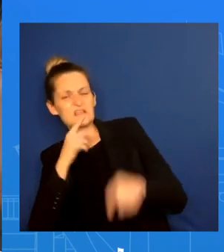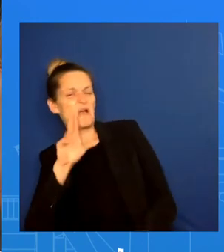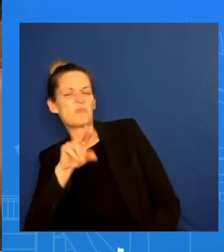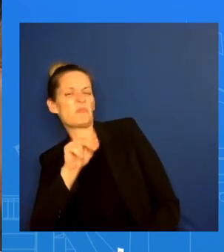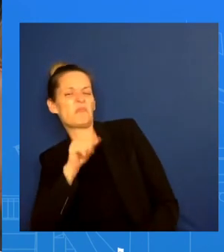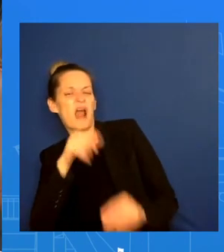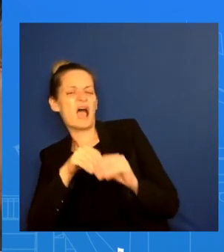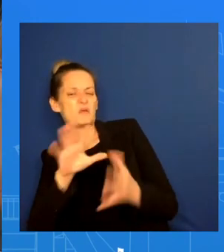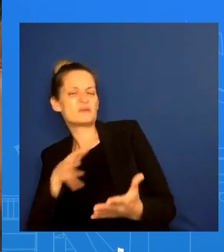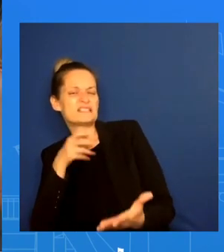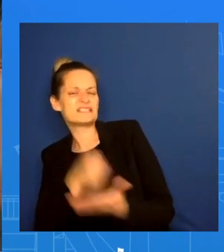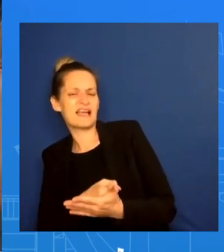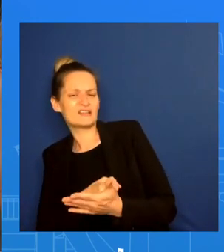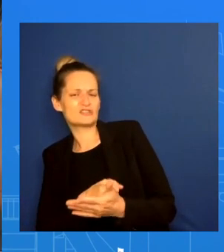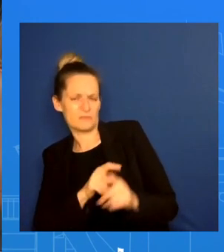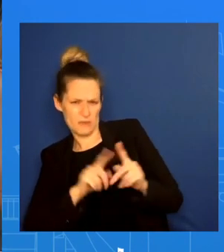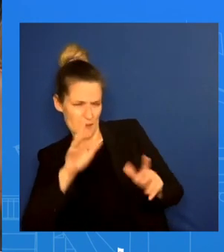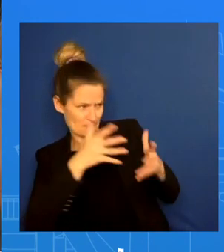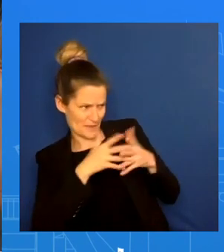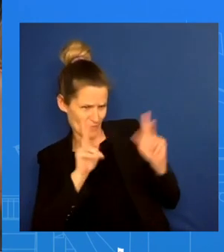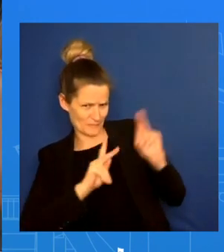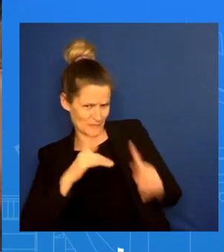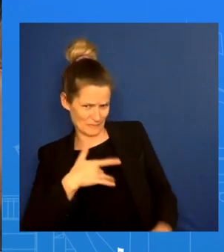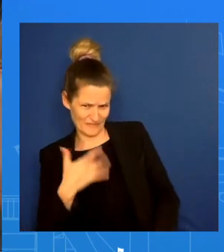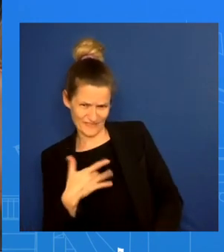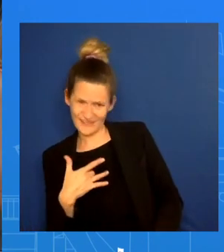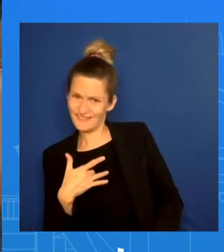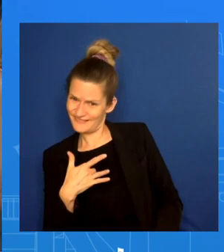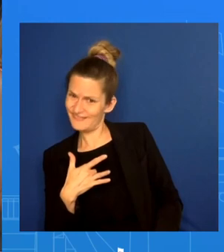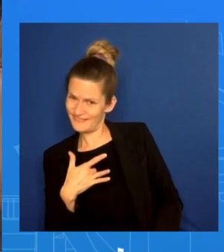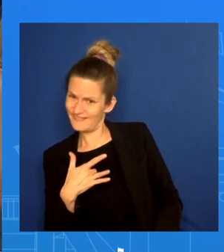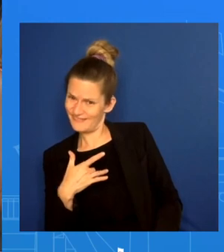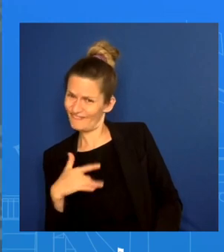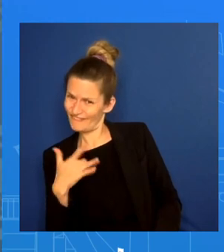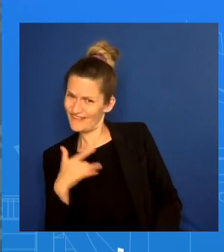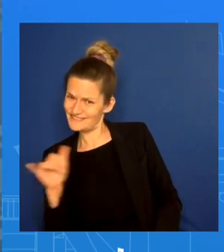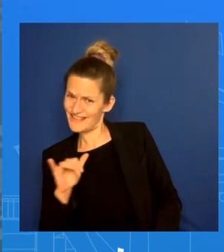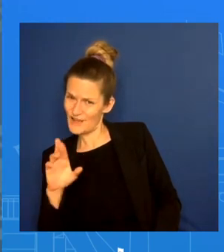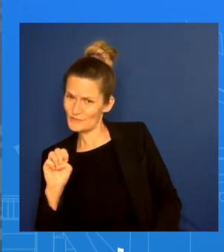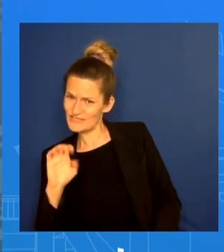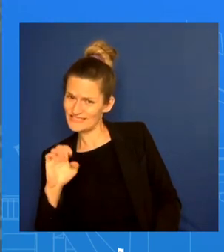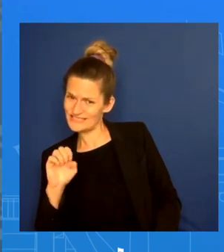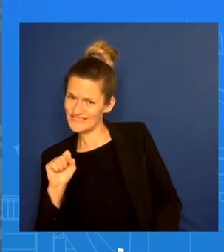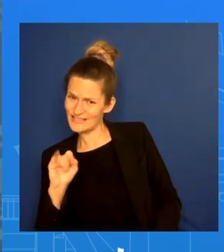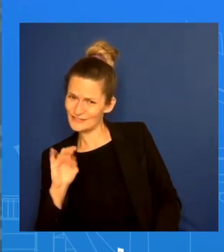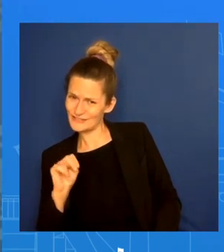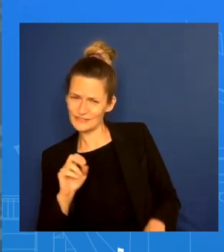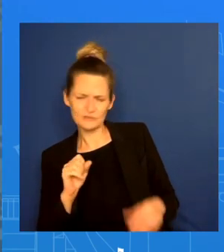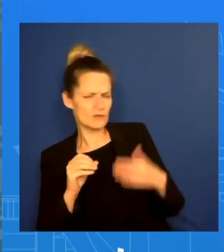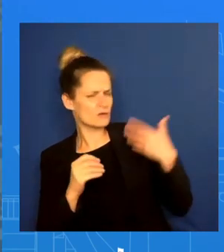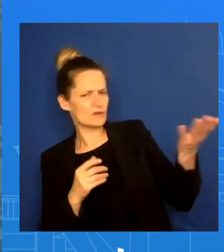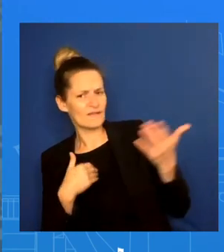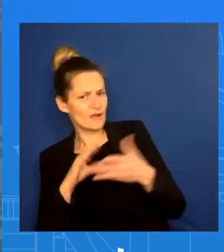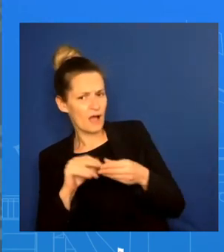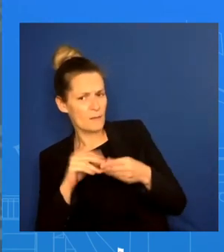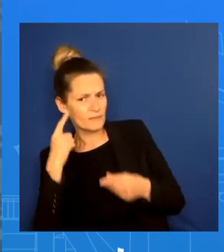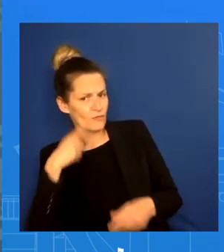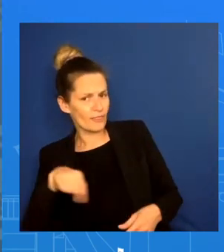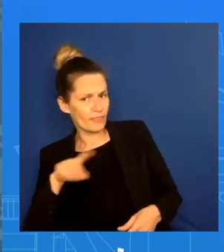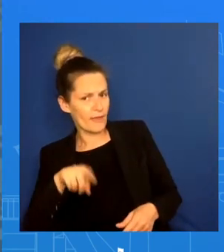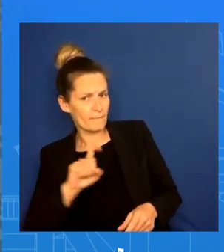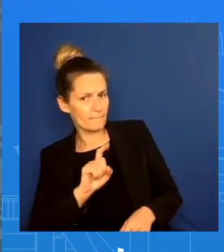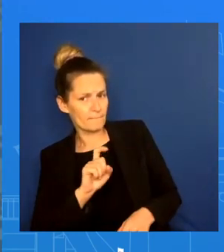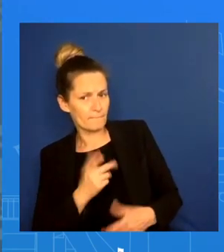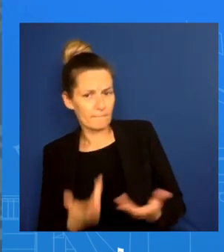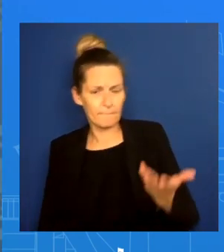consumers, those Americans, who very much feel that we are in one? And we have said this before. We understand what the American people are